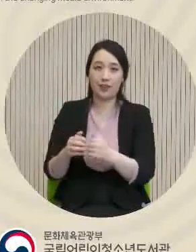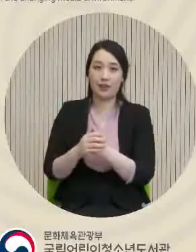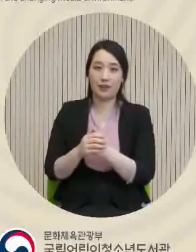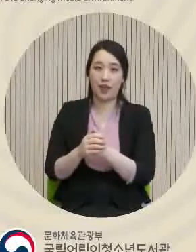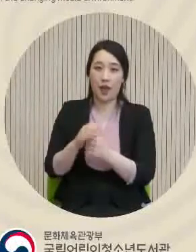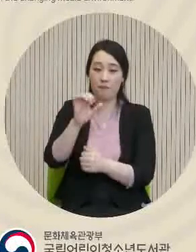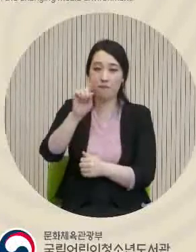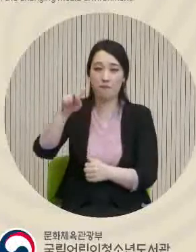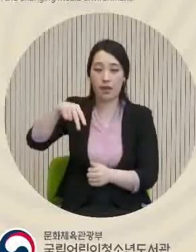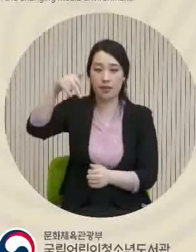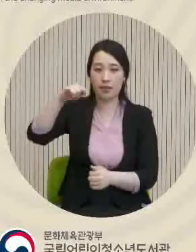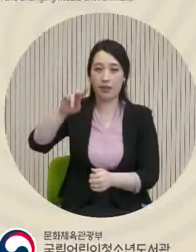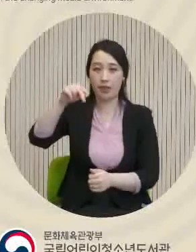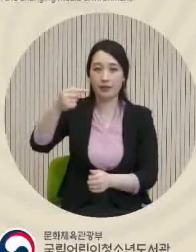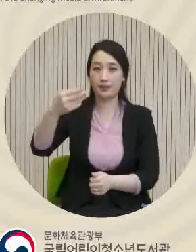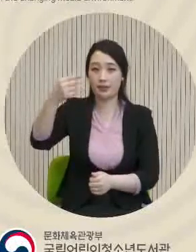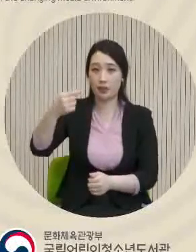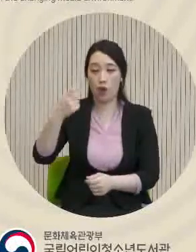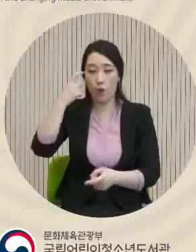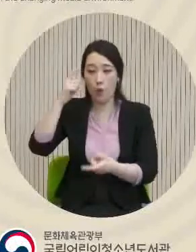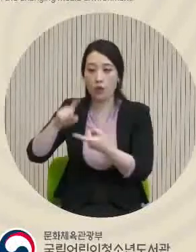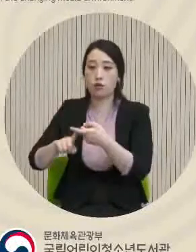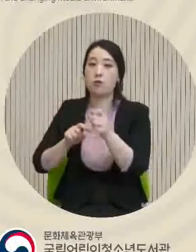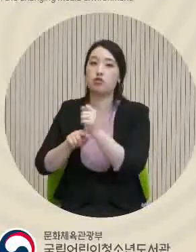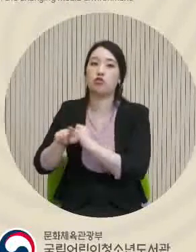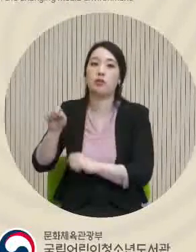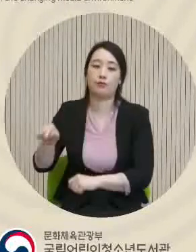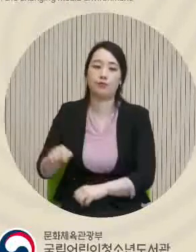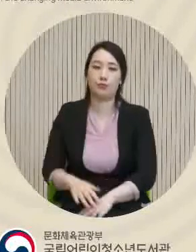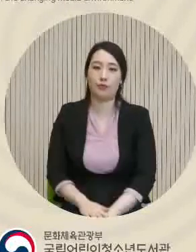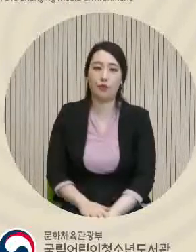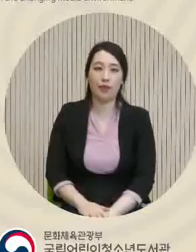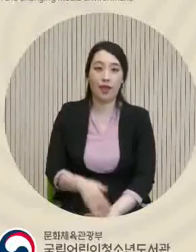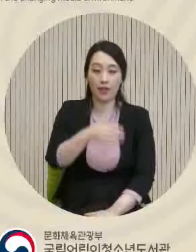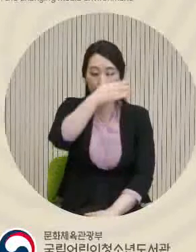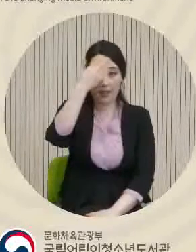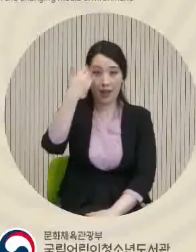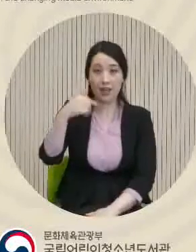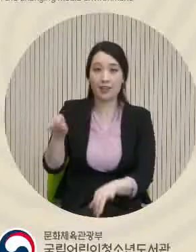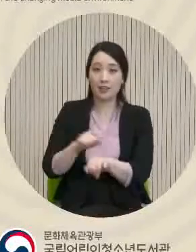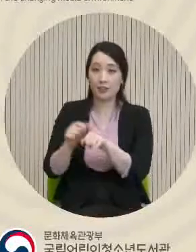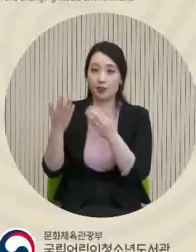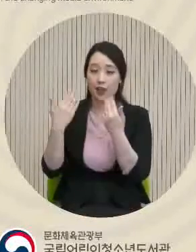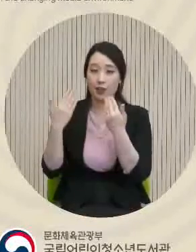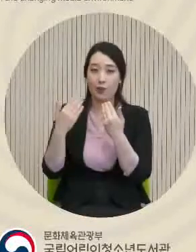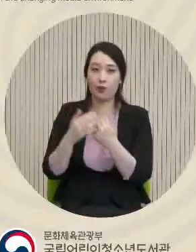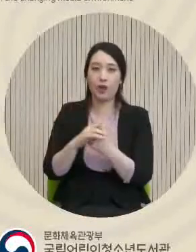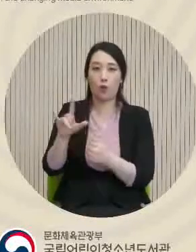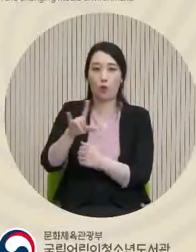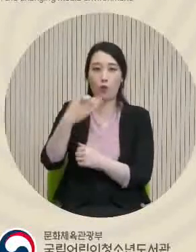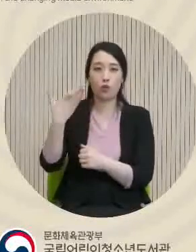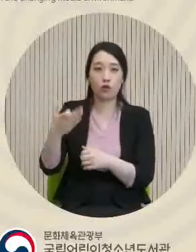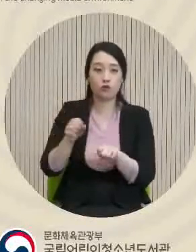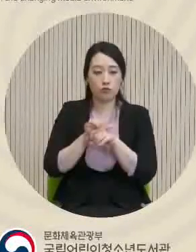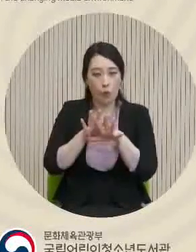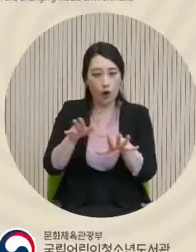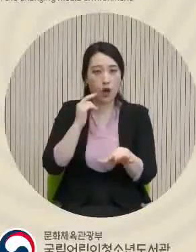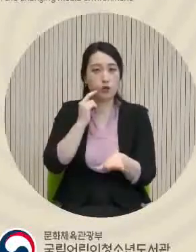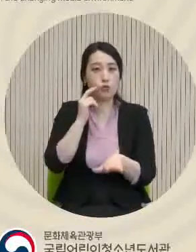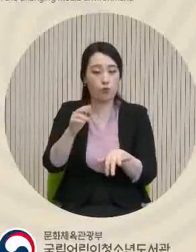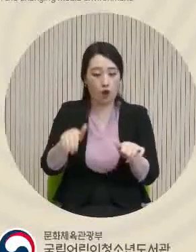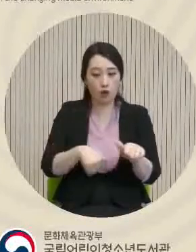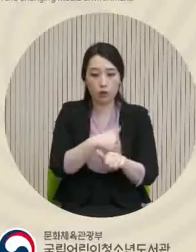of different demands of schools. That is why we applied this program to